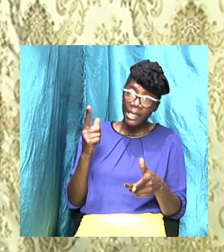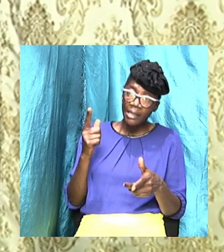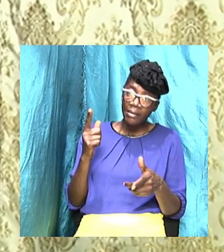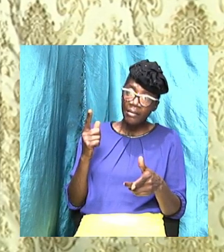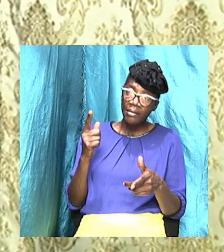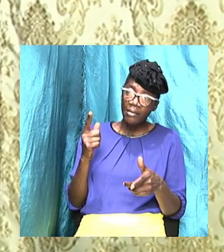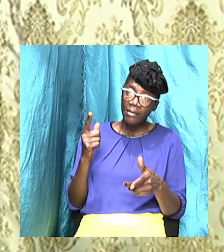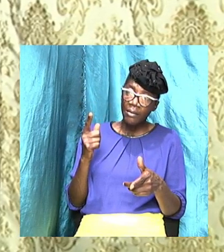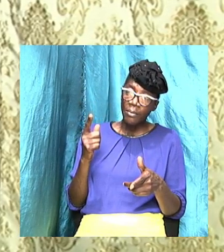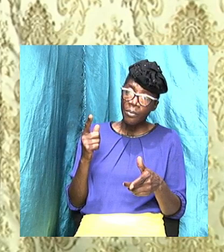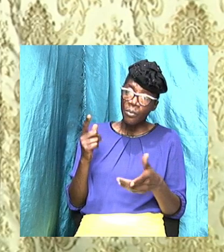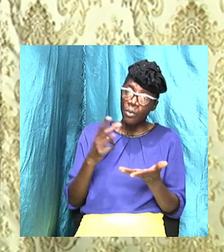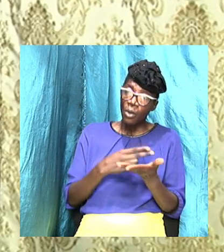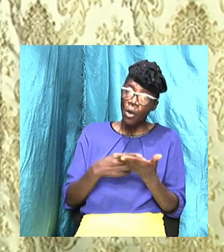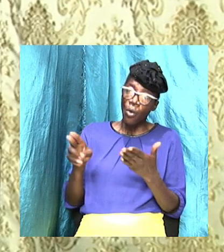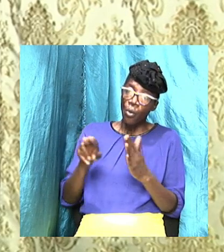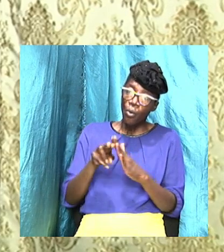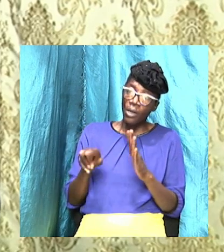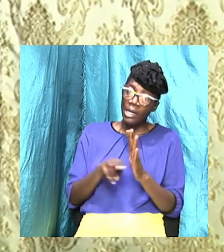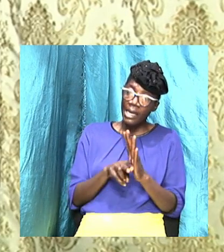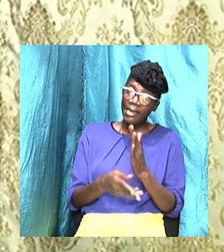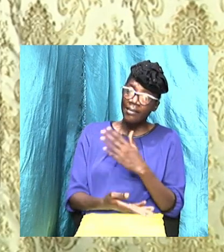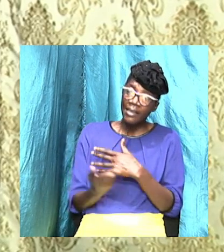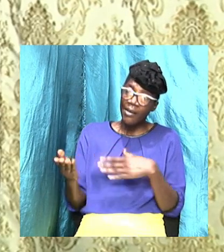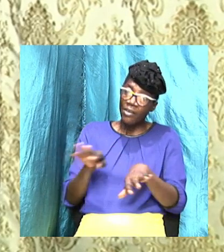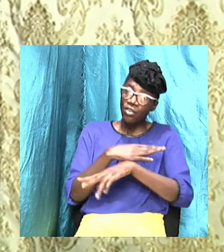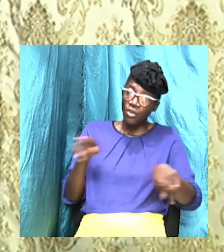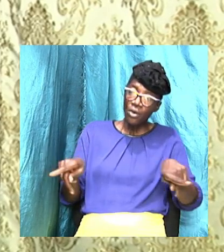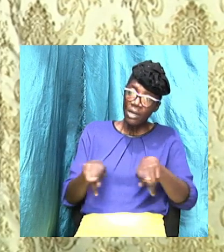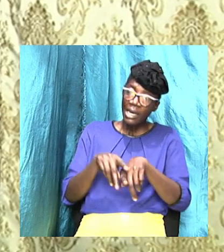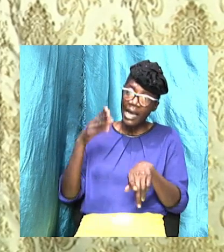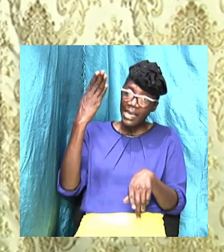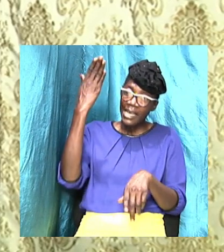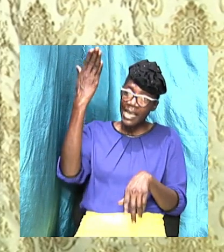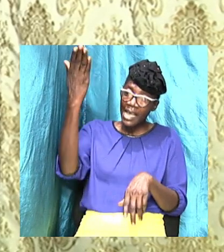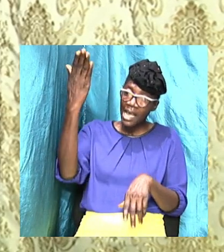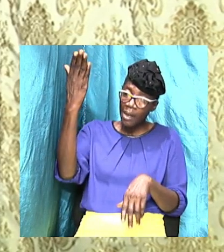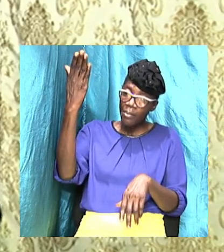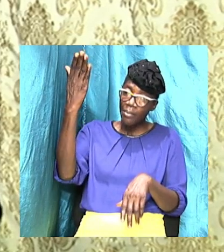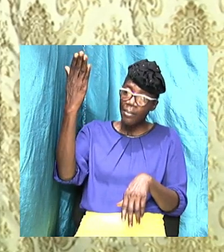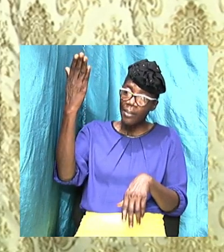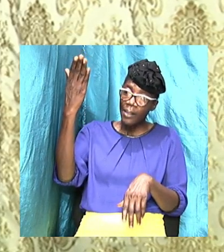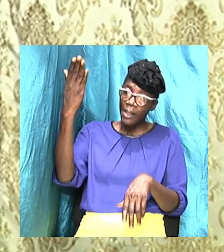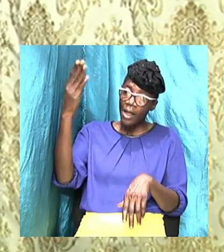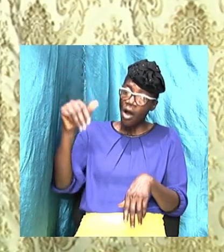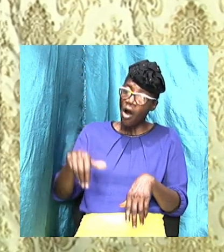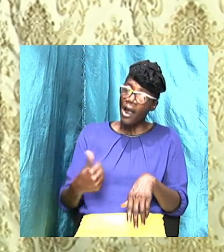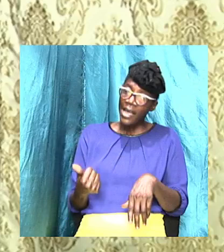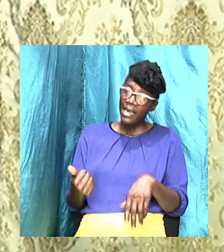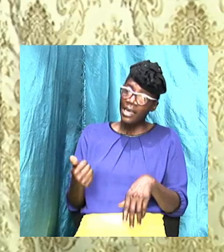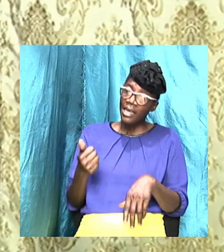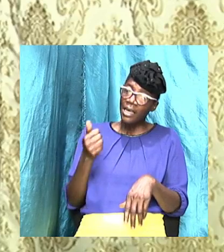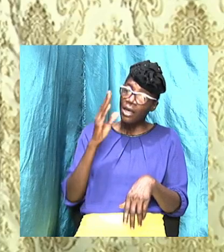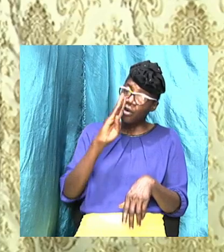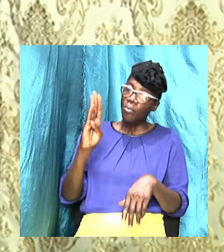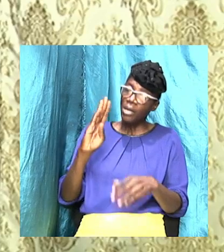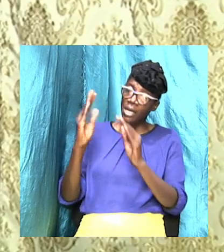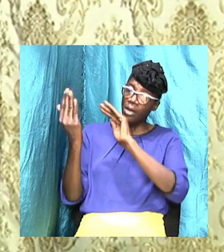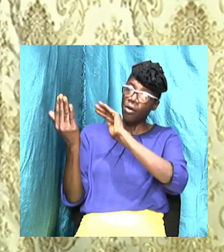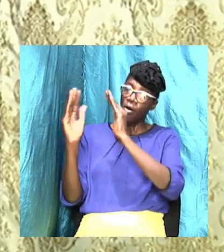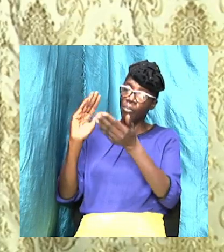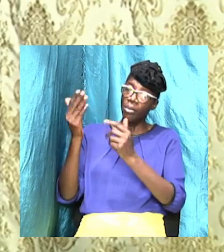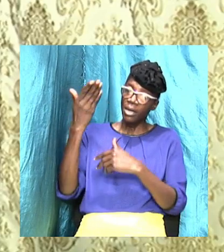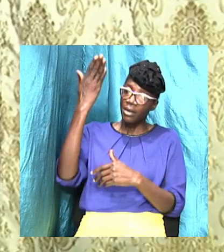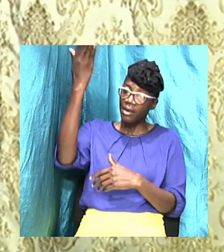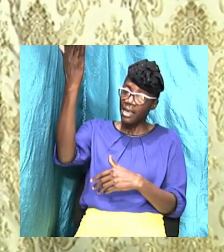epitome of holiness. There is none like him or any to be compared to him. If